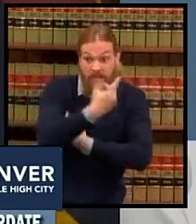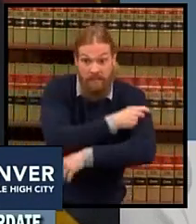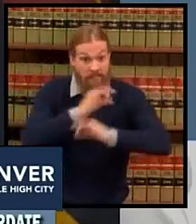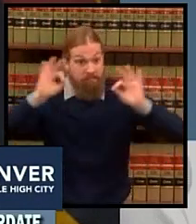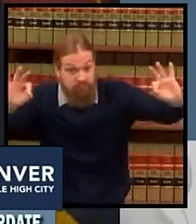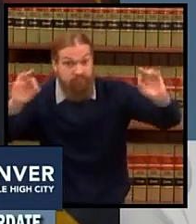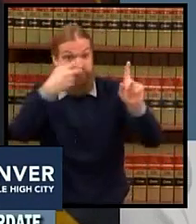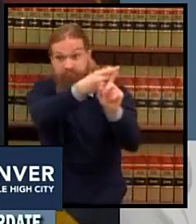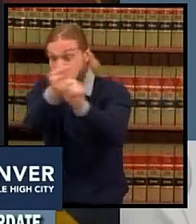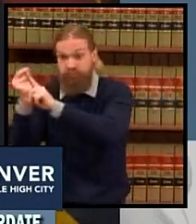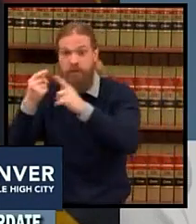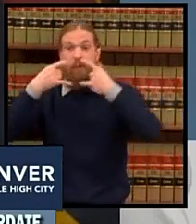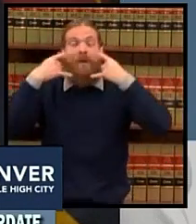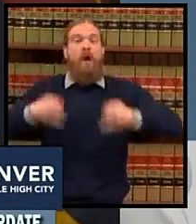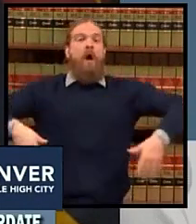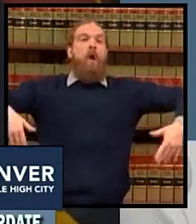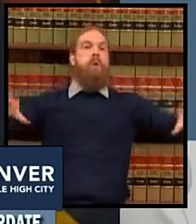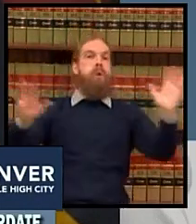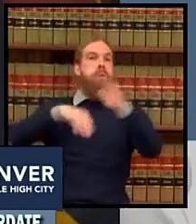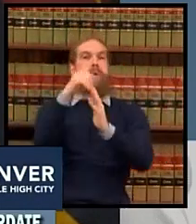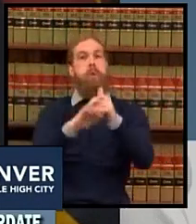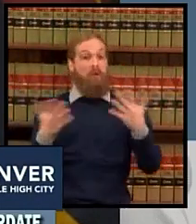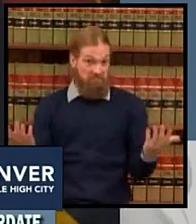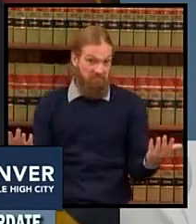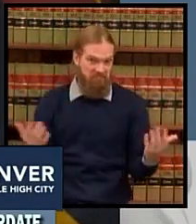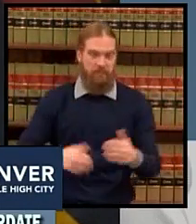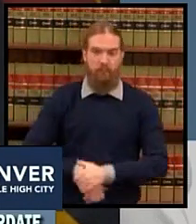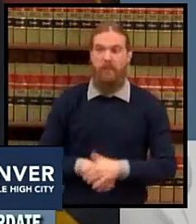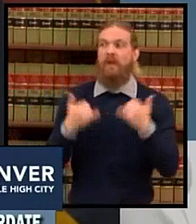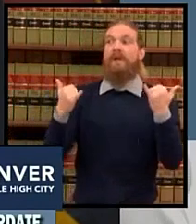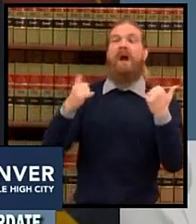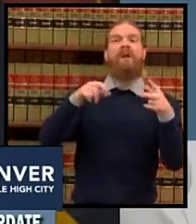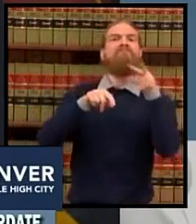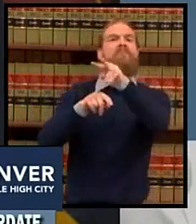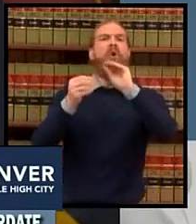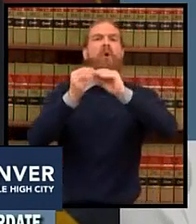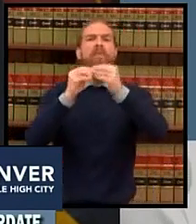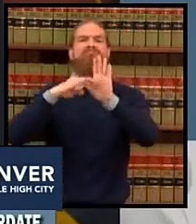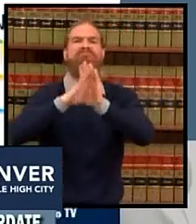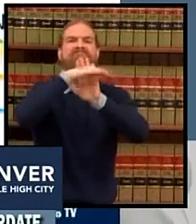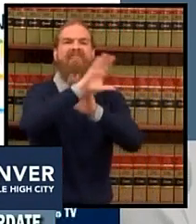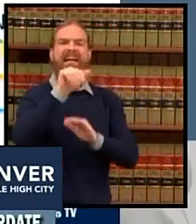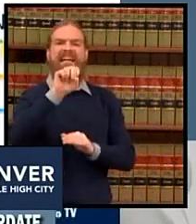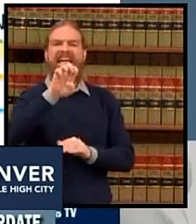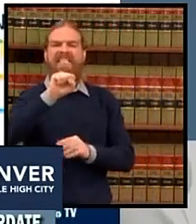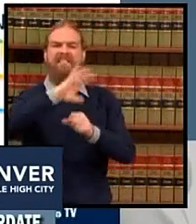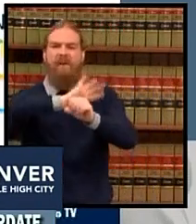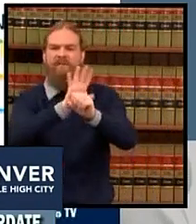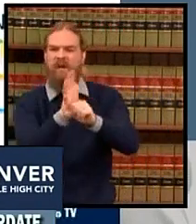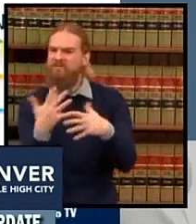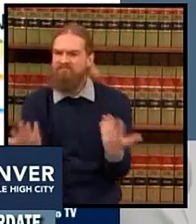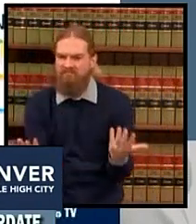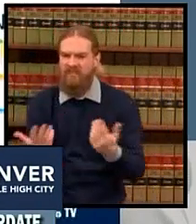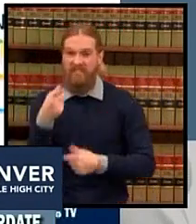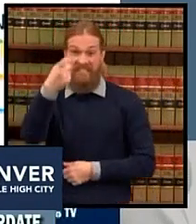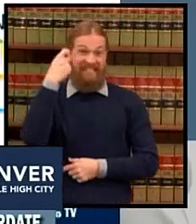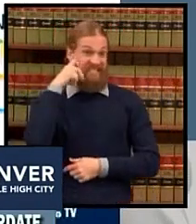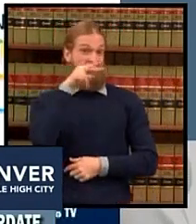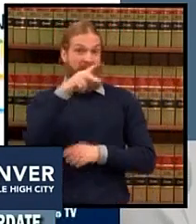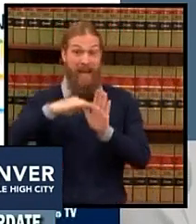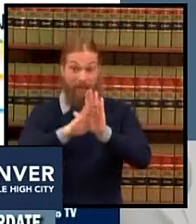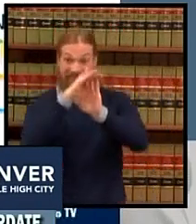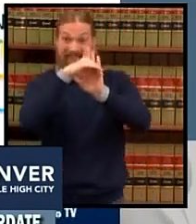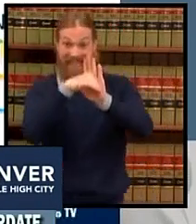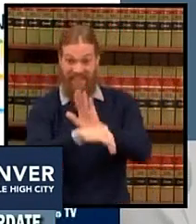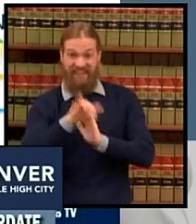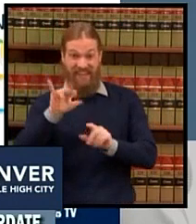here. You can see the epi curve here in the city of Denver and that last spike at 728 as a cumulative